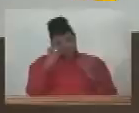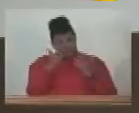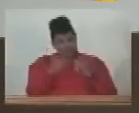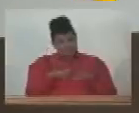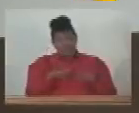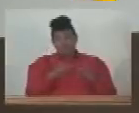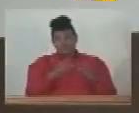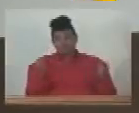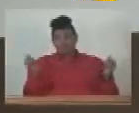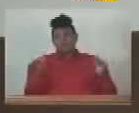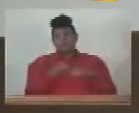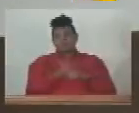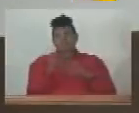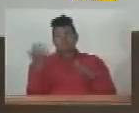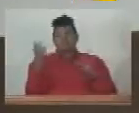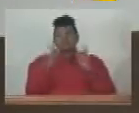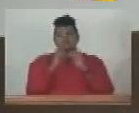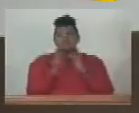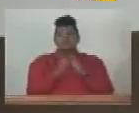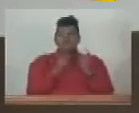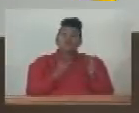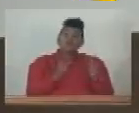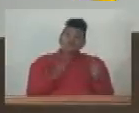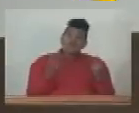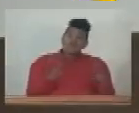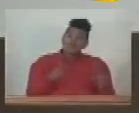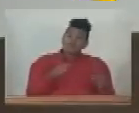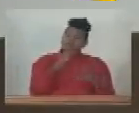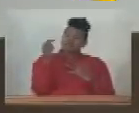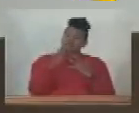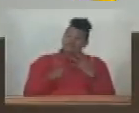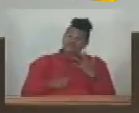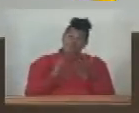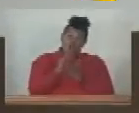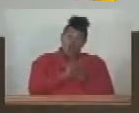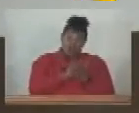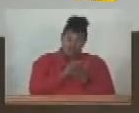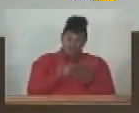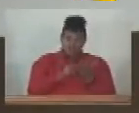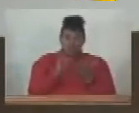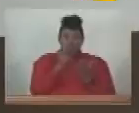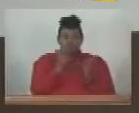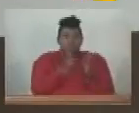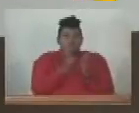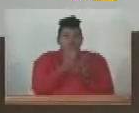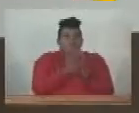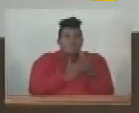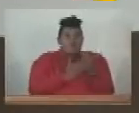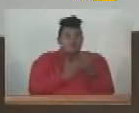matters dealt with in an expeditious way. These bills, Mr. Speaker, are just a small